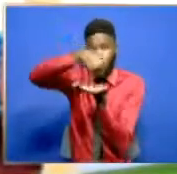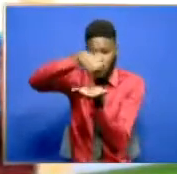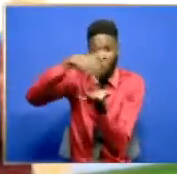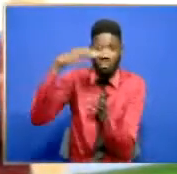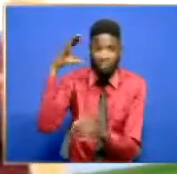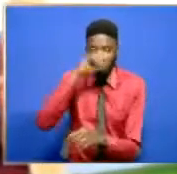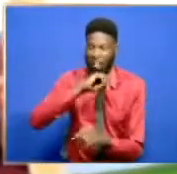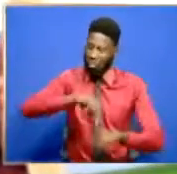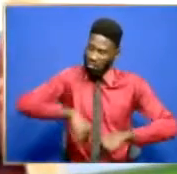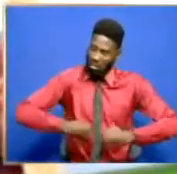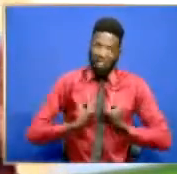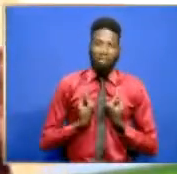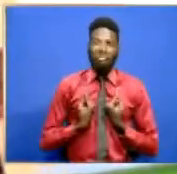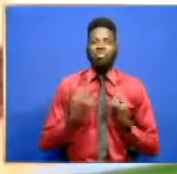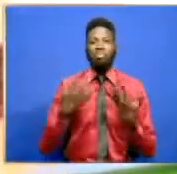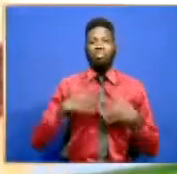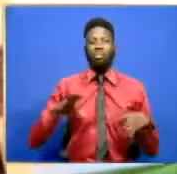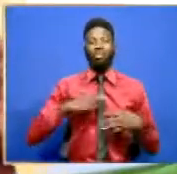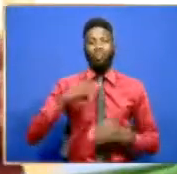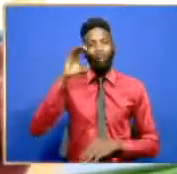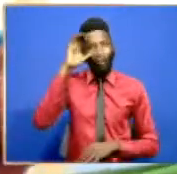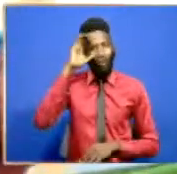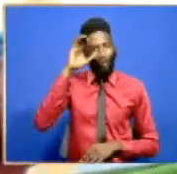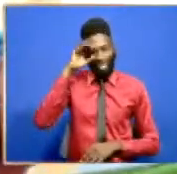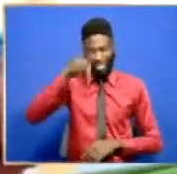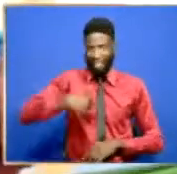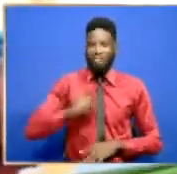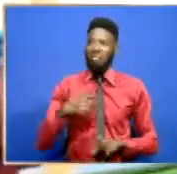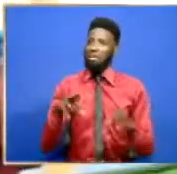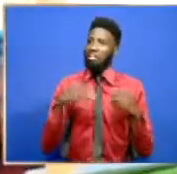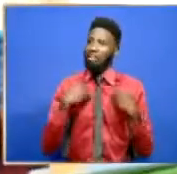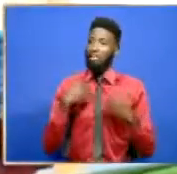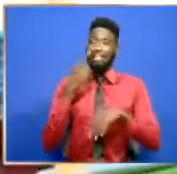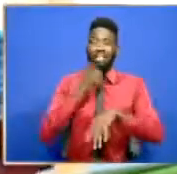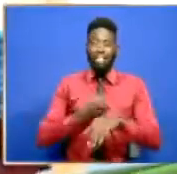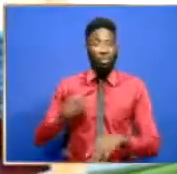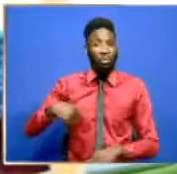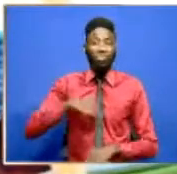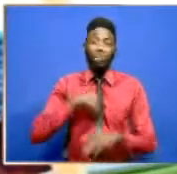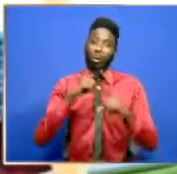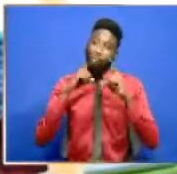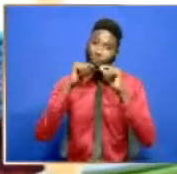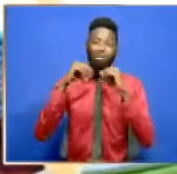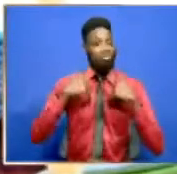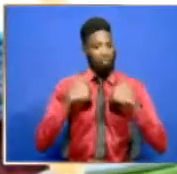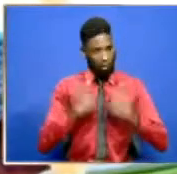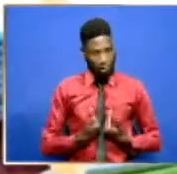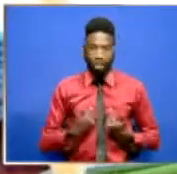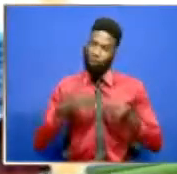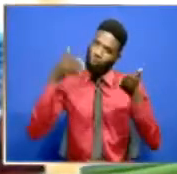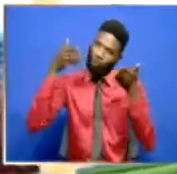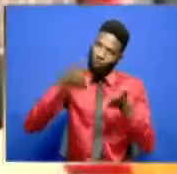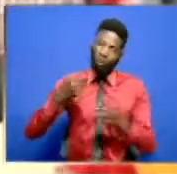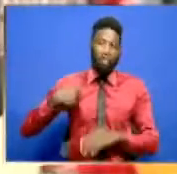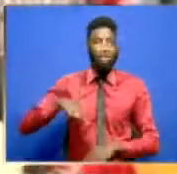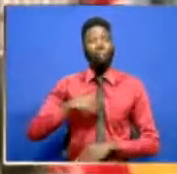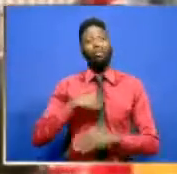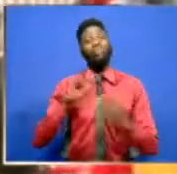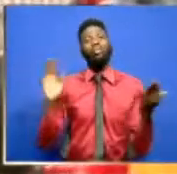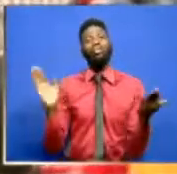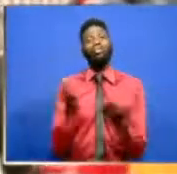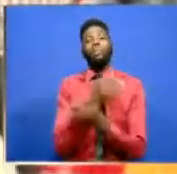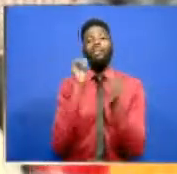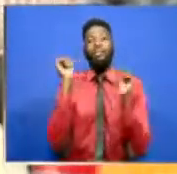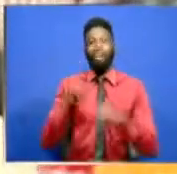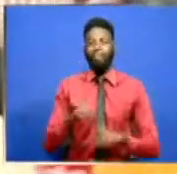kama wapwani. Na tukisema tumechoka, tutaumaliza hivi leo, hapa hapa Vipingo. Governor